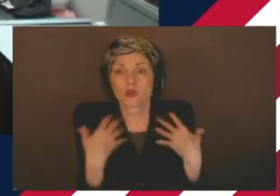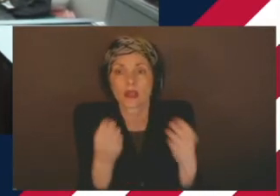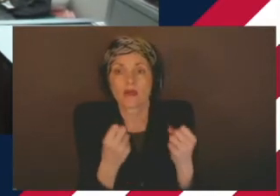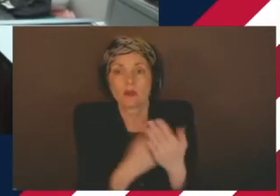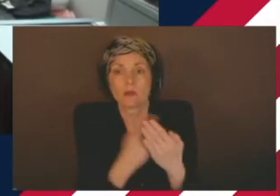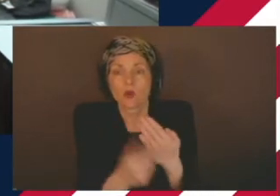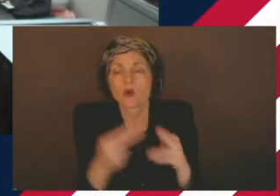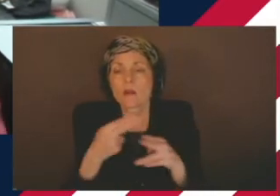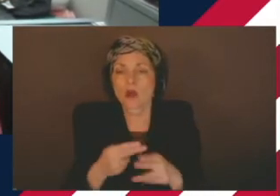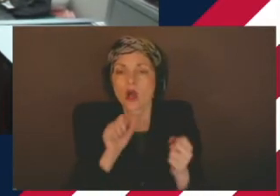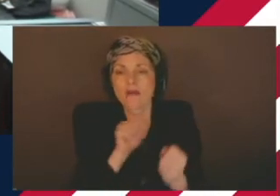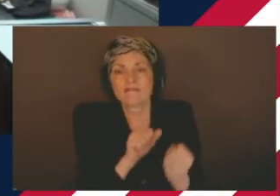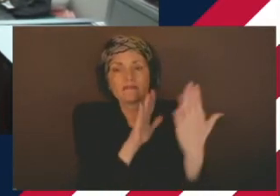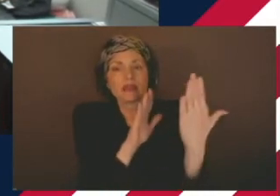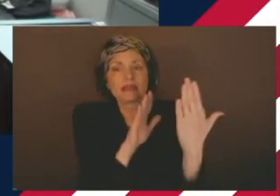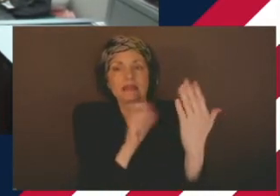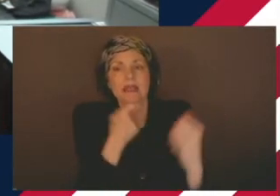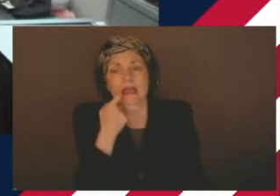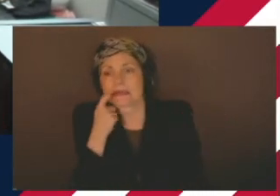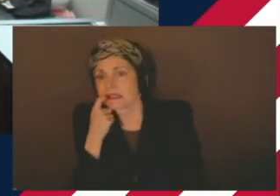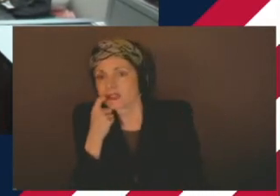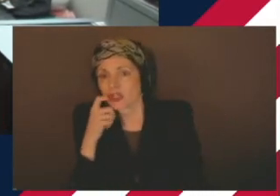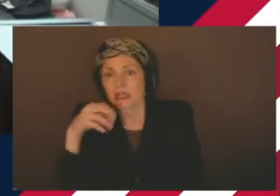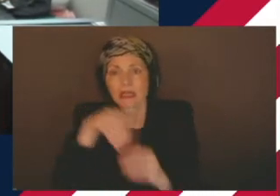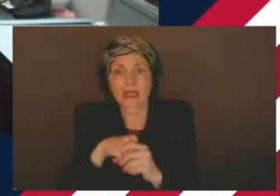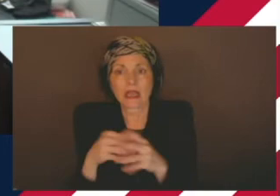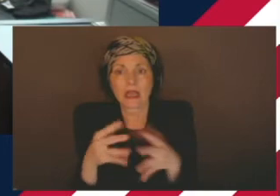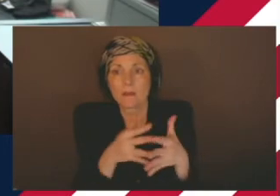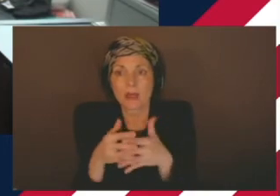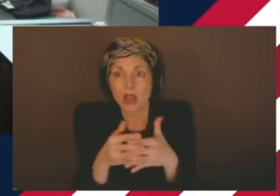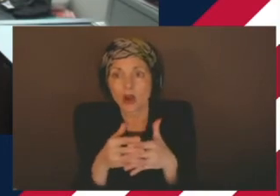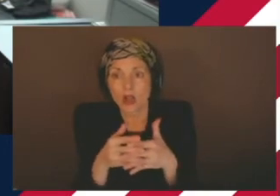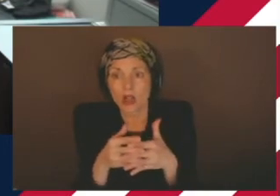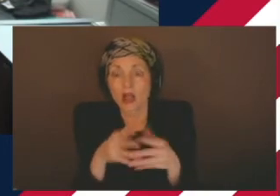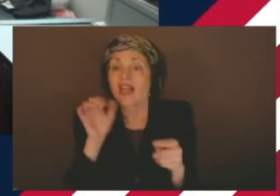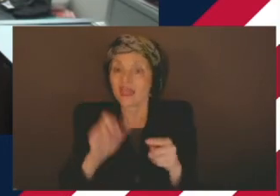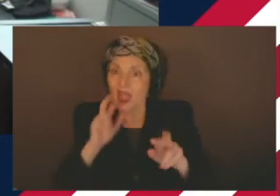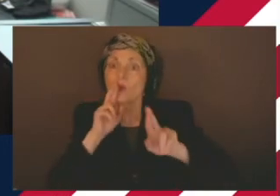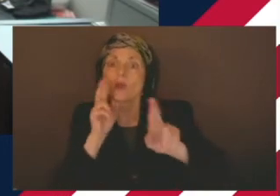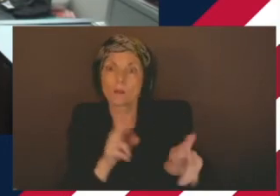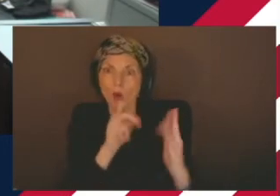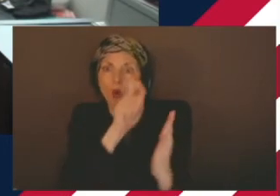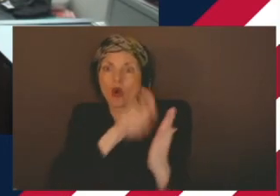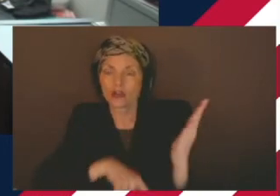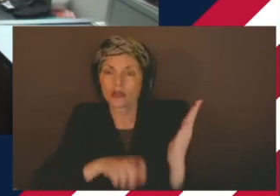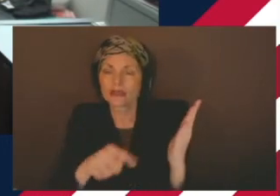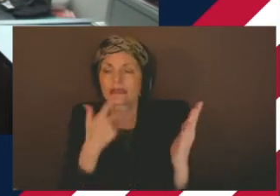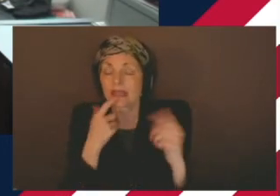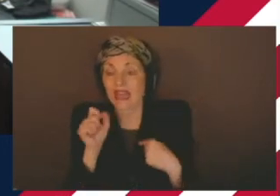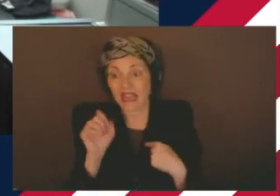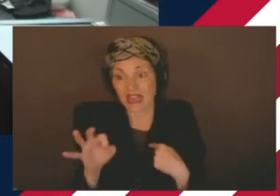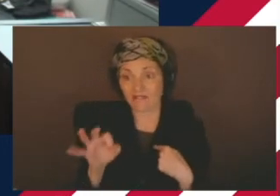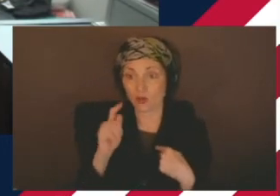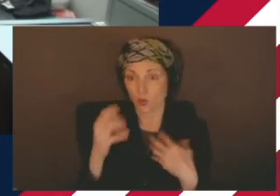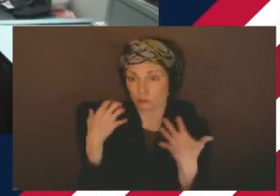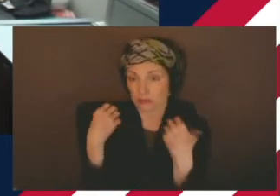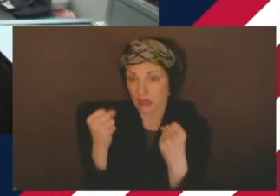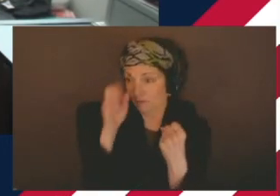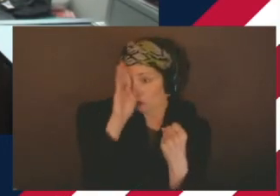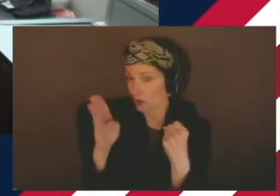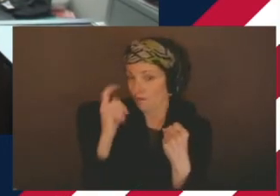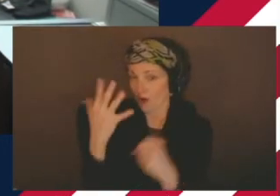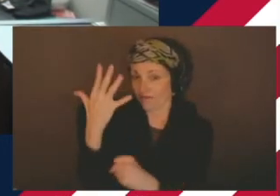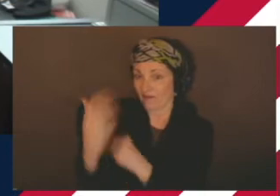Facing Addiction in America. That report stated that if we can get someone past 5 years, they have an 85% chance